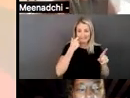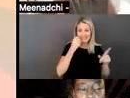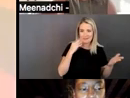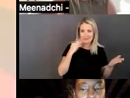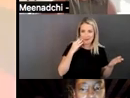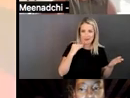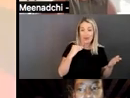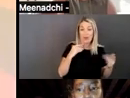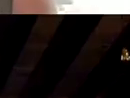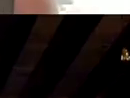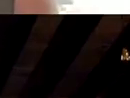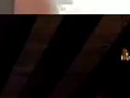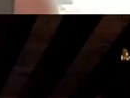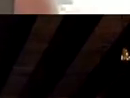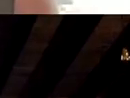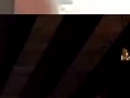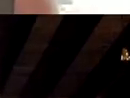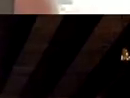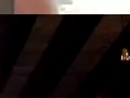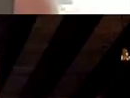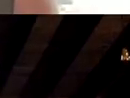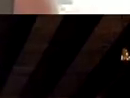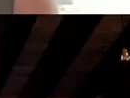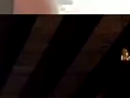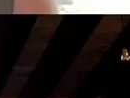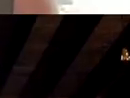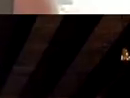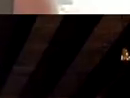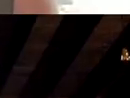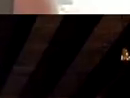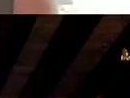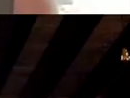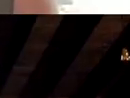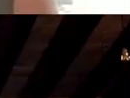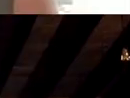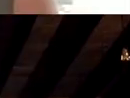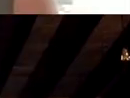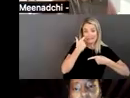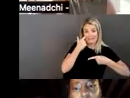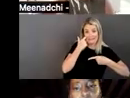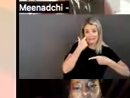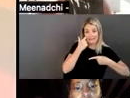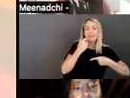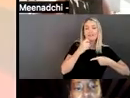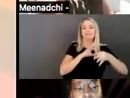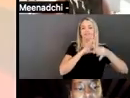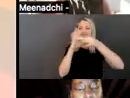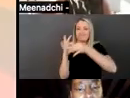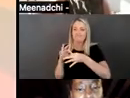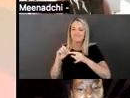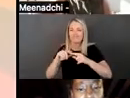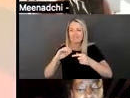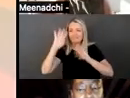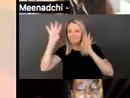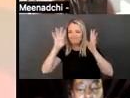we're going to enter a discussion that connects what we've practiced with Meenadchi to these creative and collaborative ways of being and